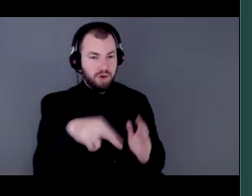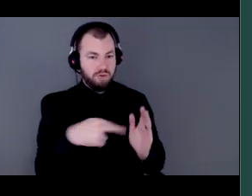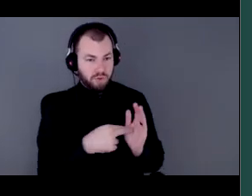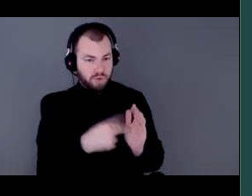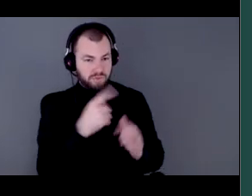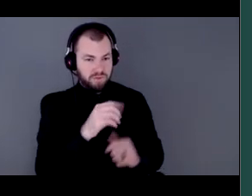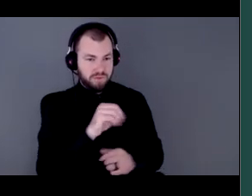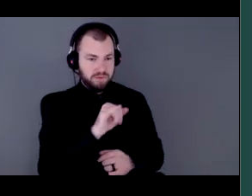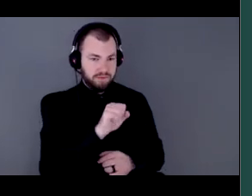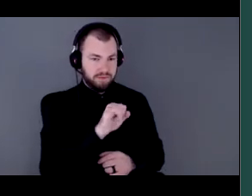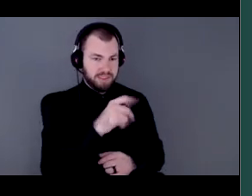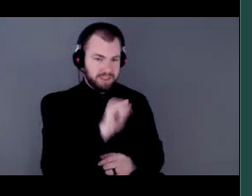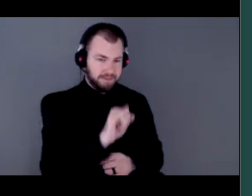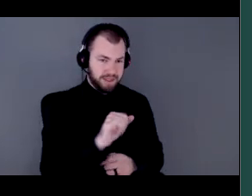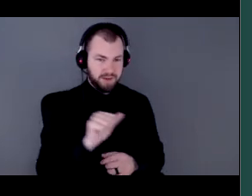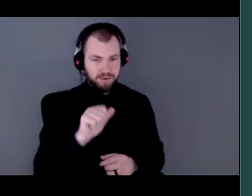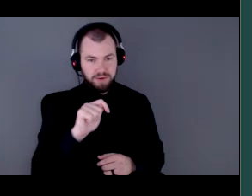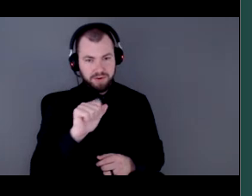But one of the things that